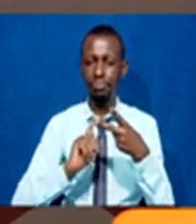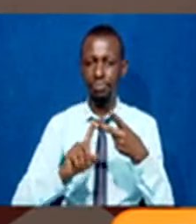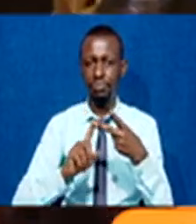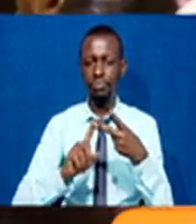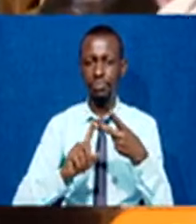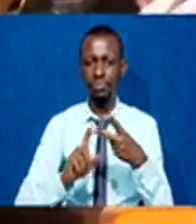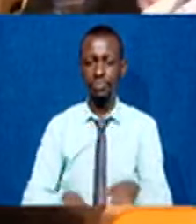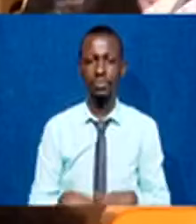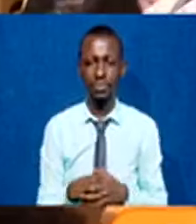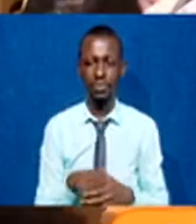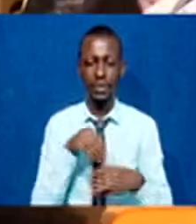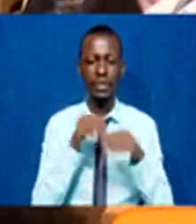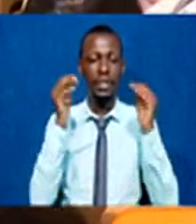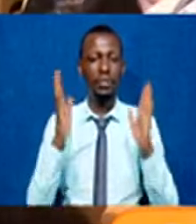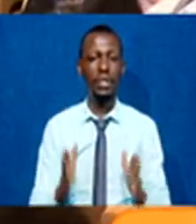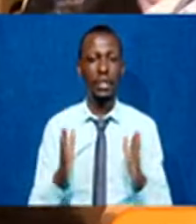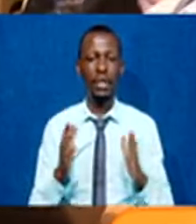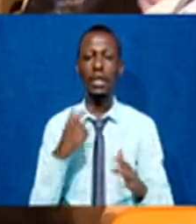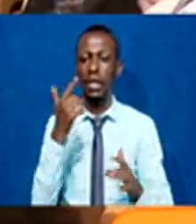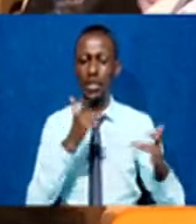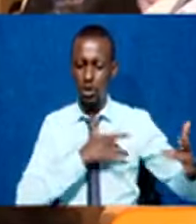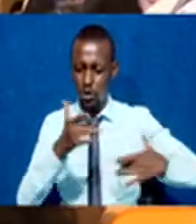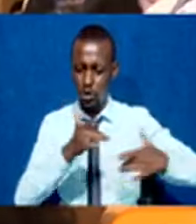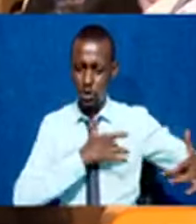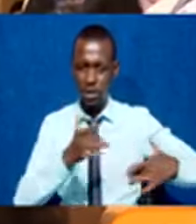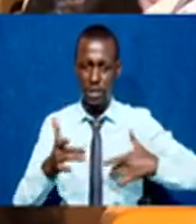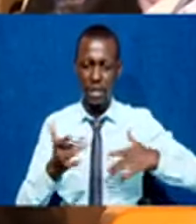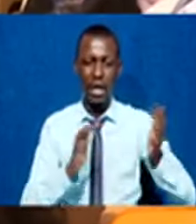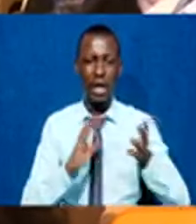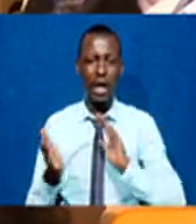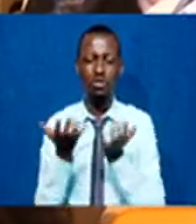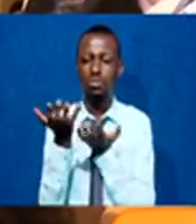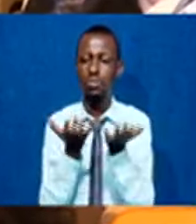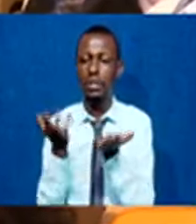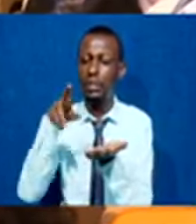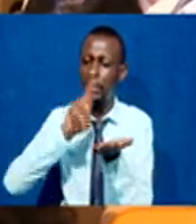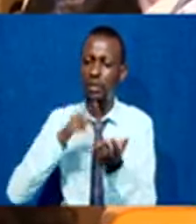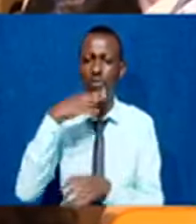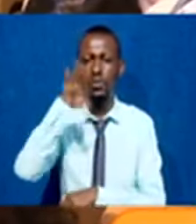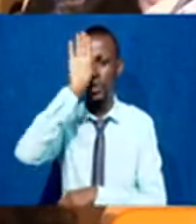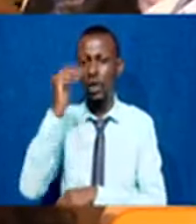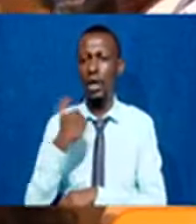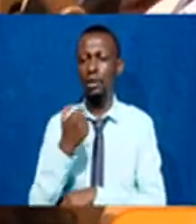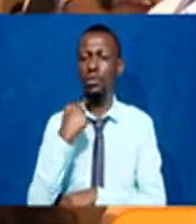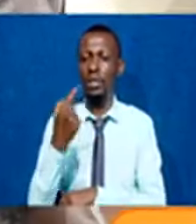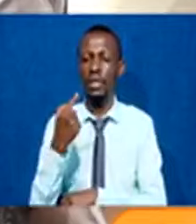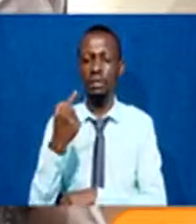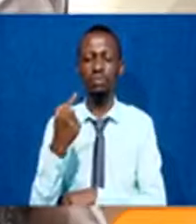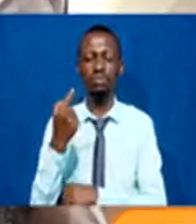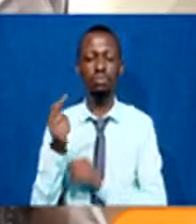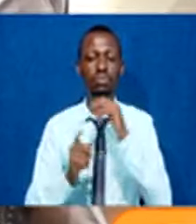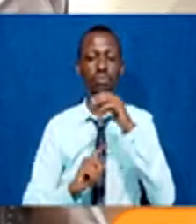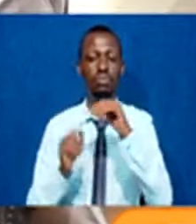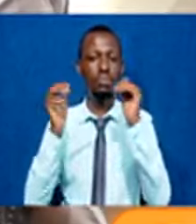endowment. The investors who expressed concerns over frustration in business registration were given an assurance by the trade minister that